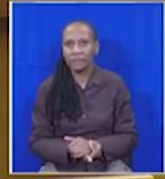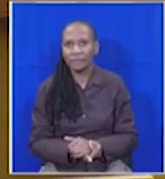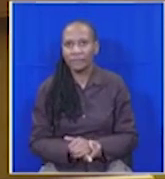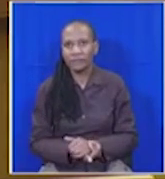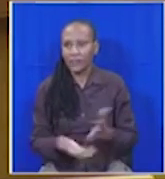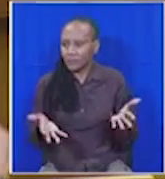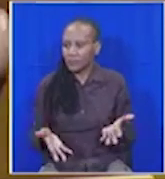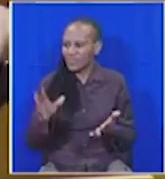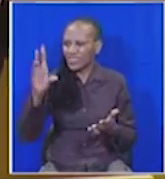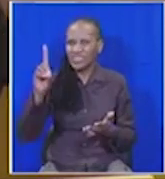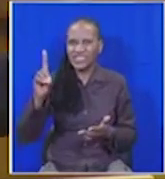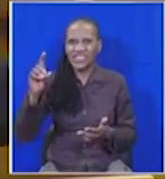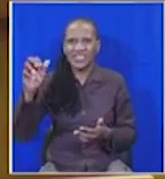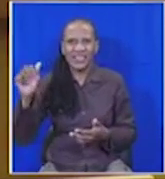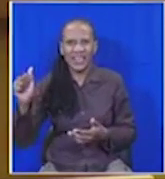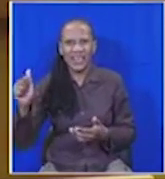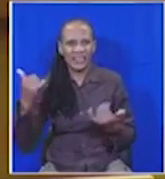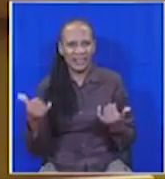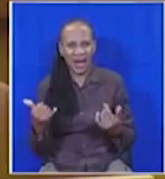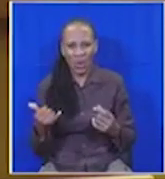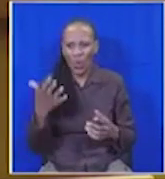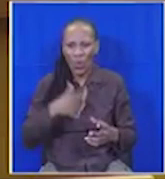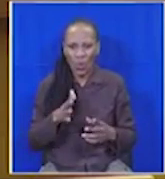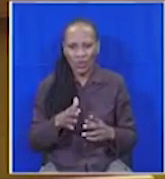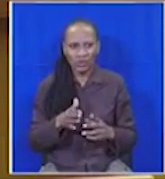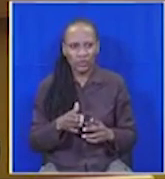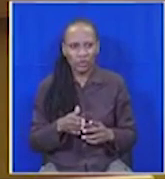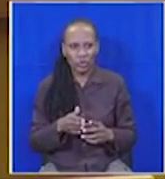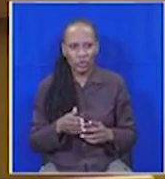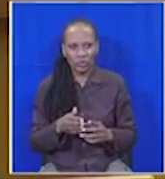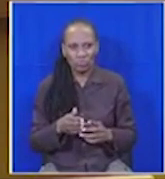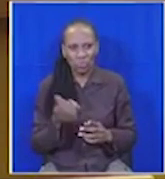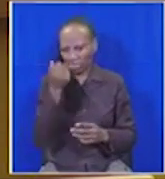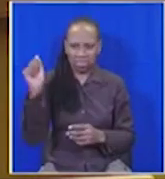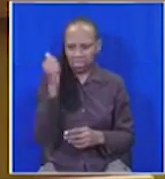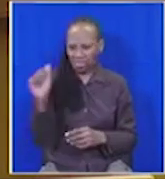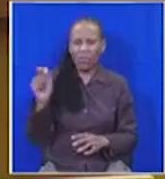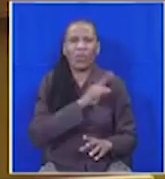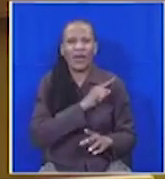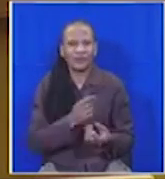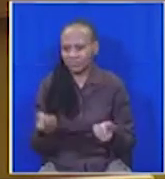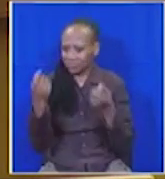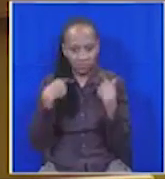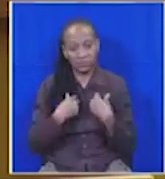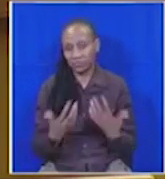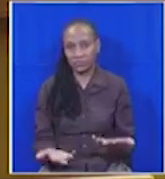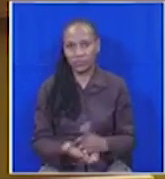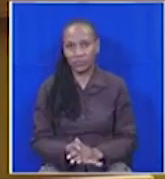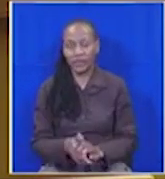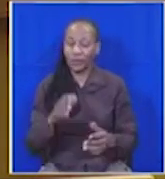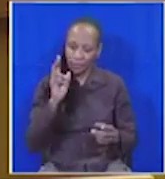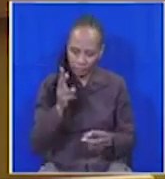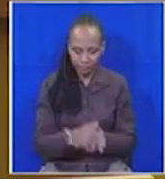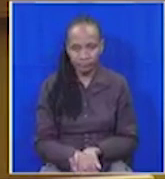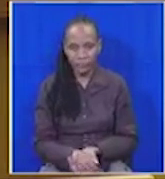DA is now throwing their toys out of the cot on that one, we don't understand. Secondly, the Programming Committee.